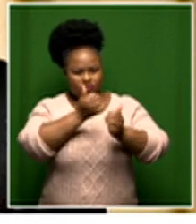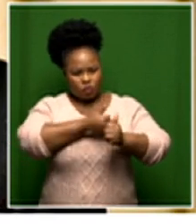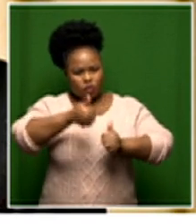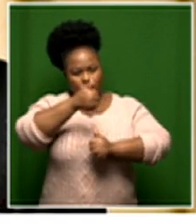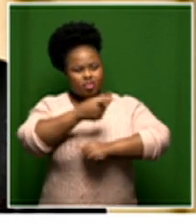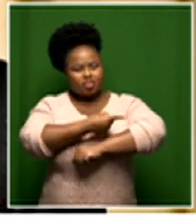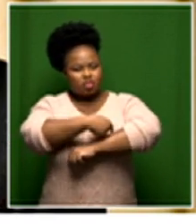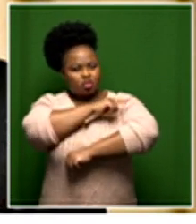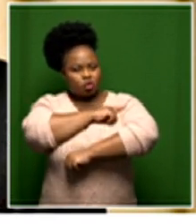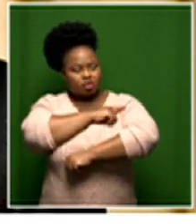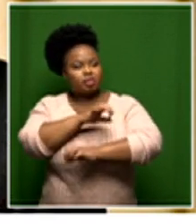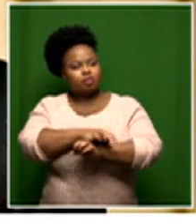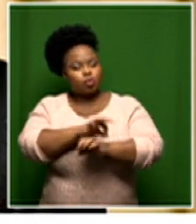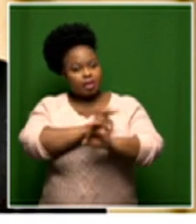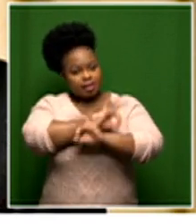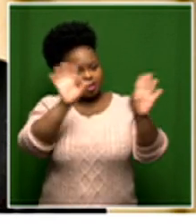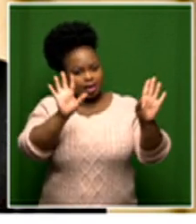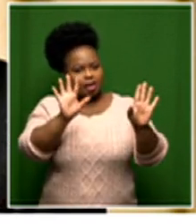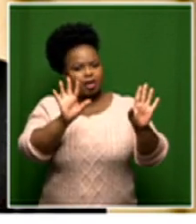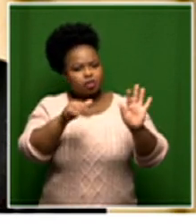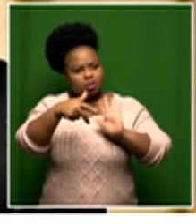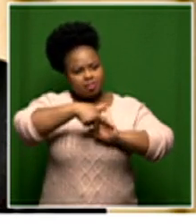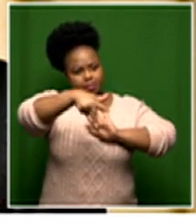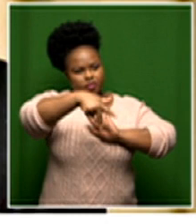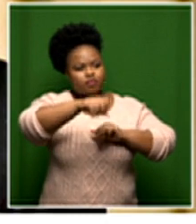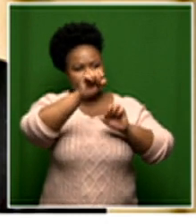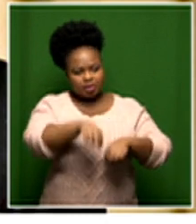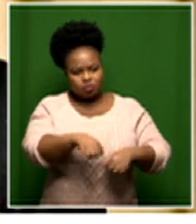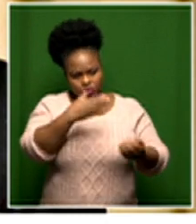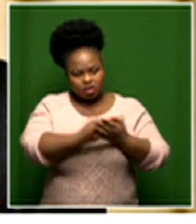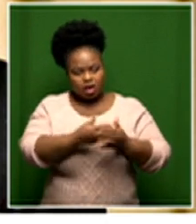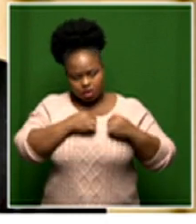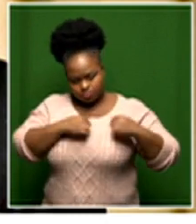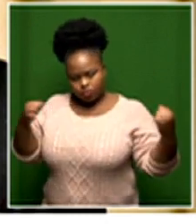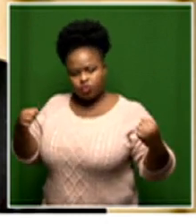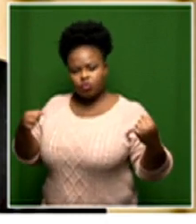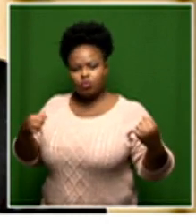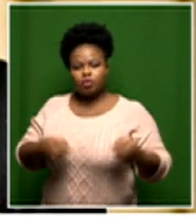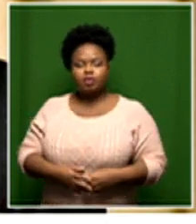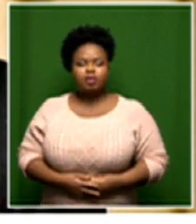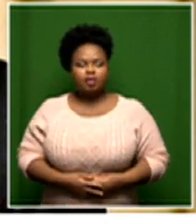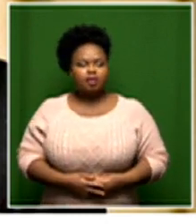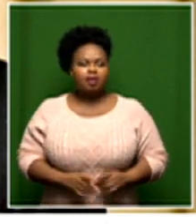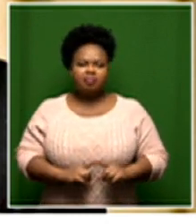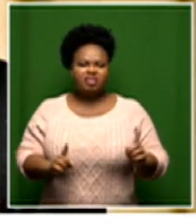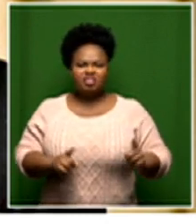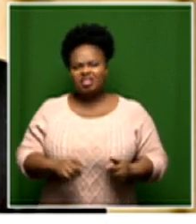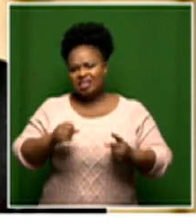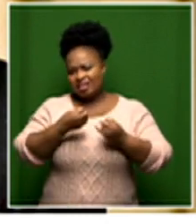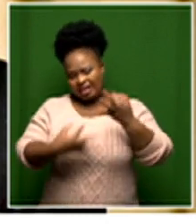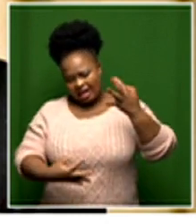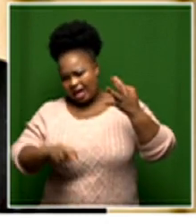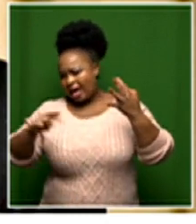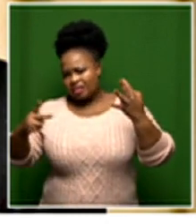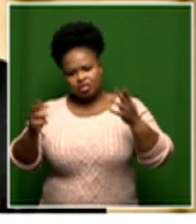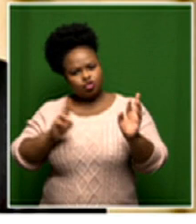authority or to clear us and allow us to talk about it in public. But you will find that the others are not